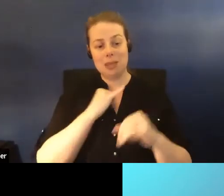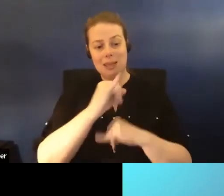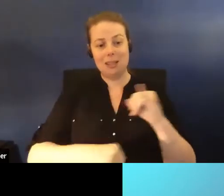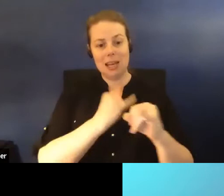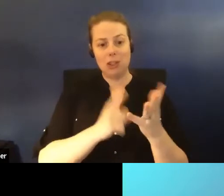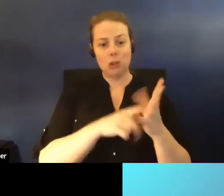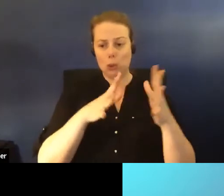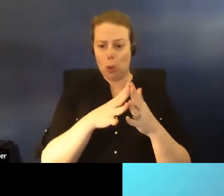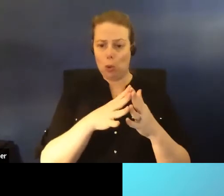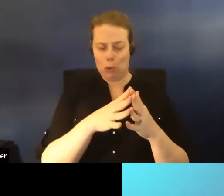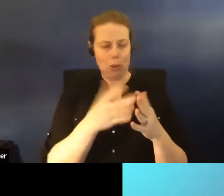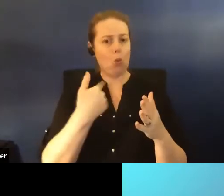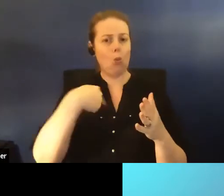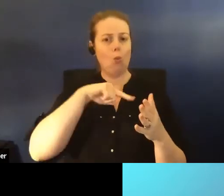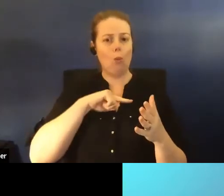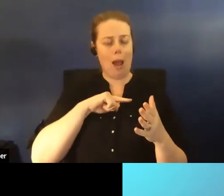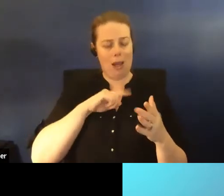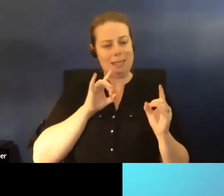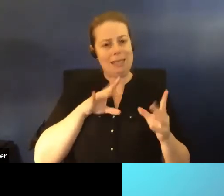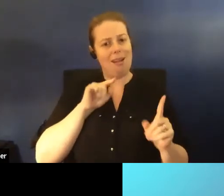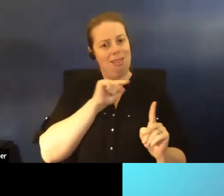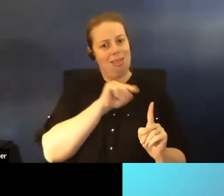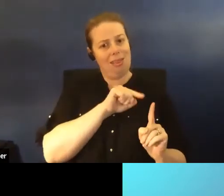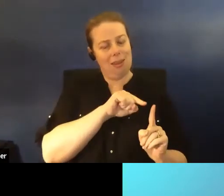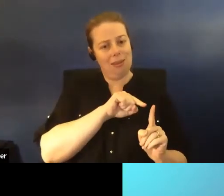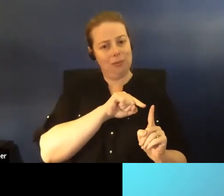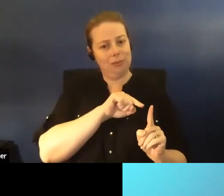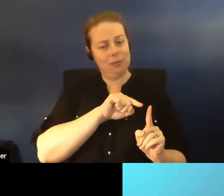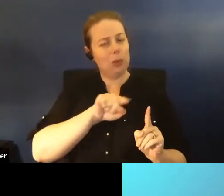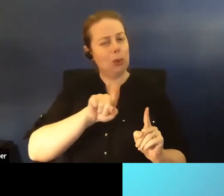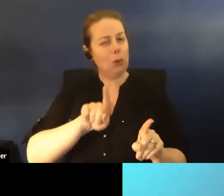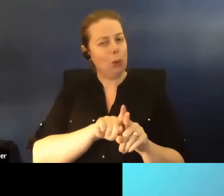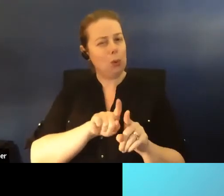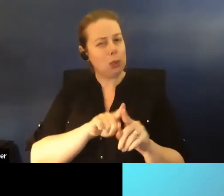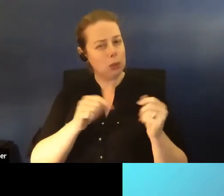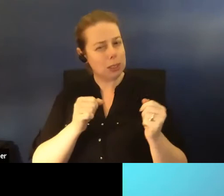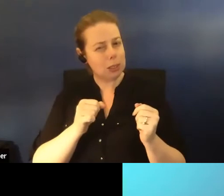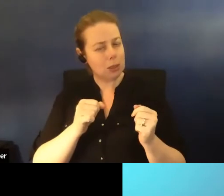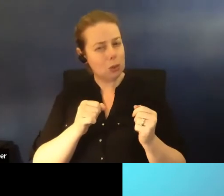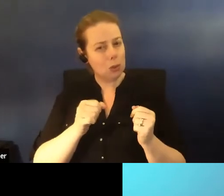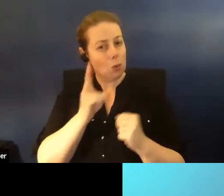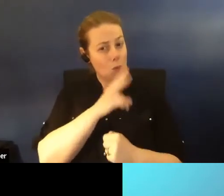Perhaps to sort of pick up on the second last thing Rosemary said,